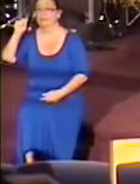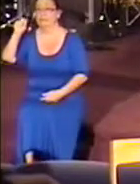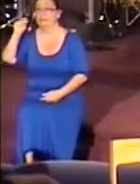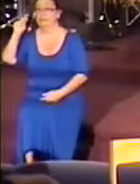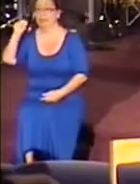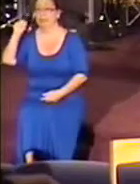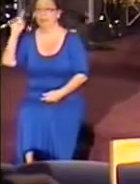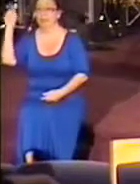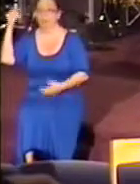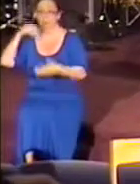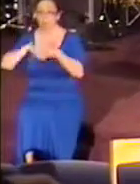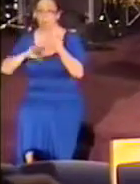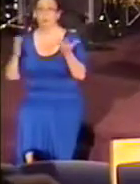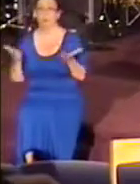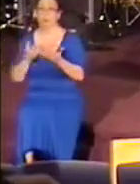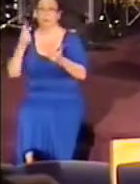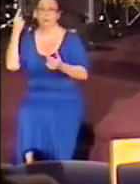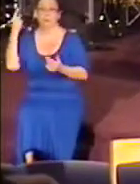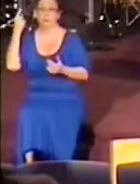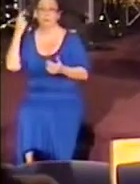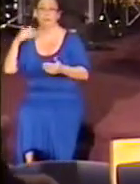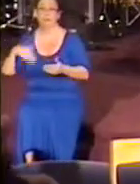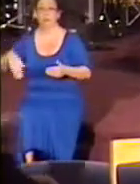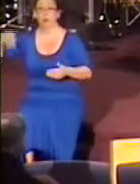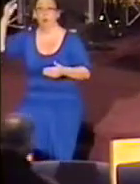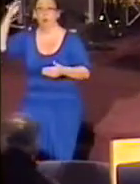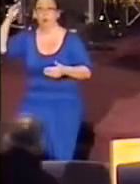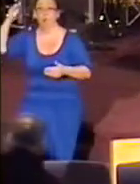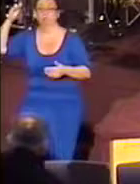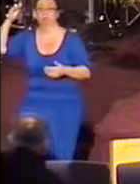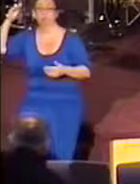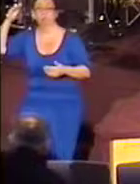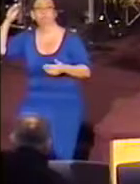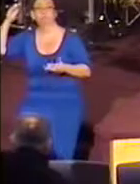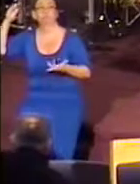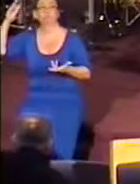Nabil was born here. And Nabil was raised as a very